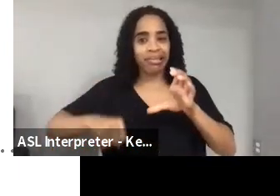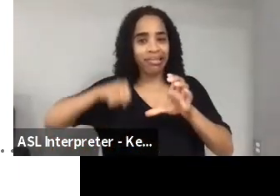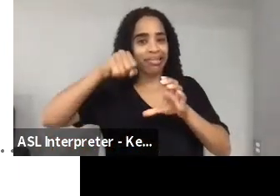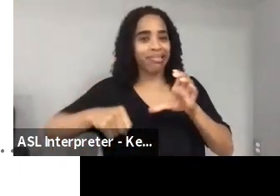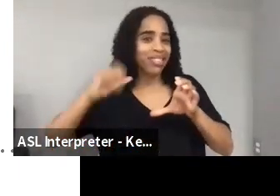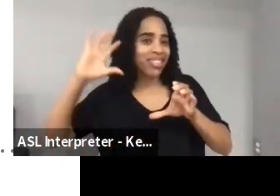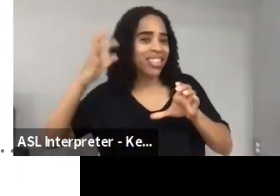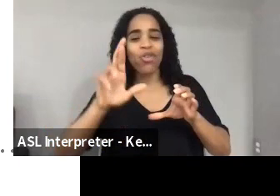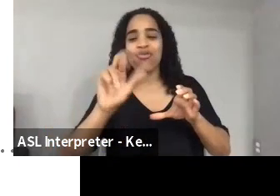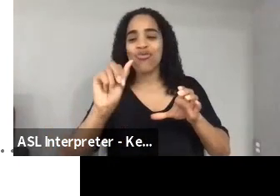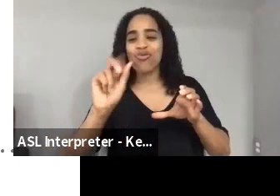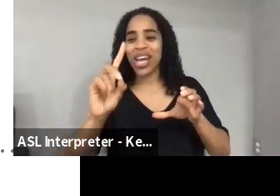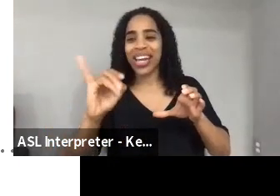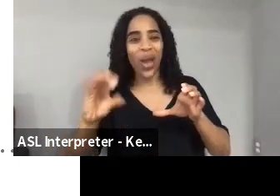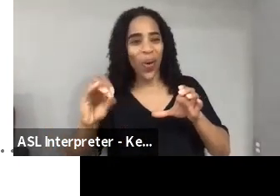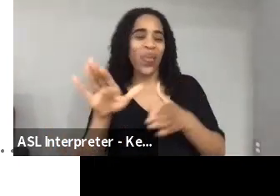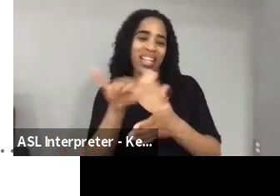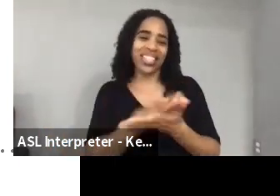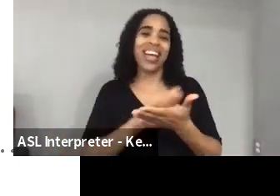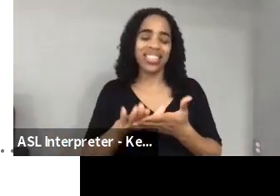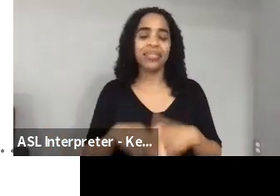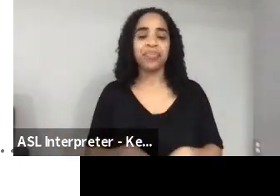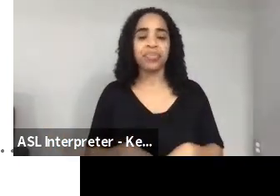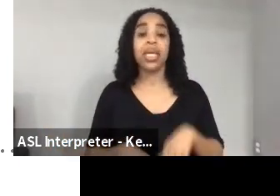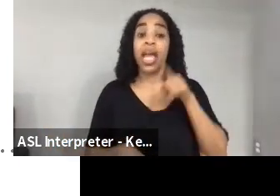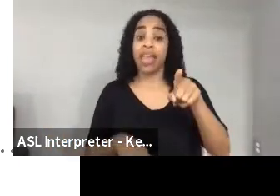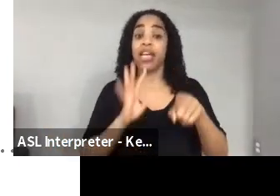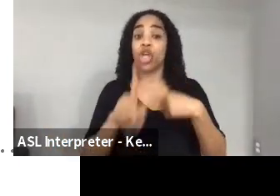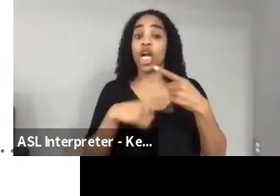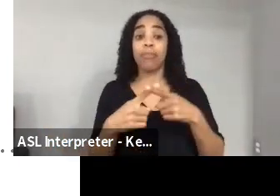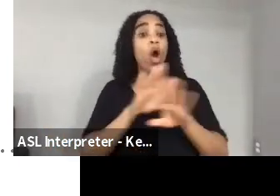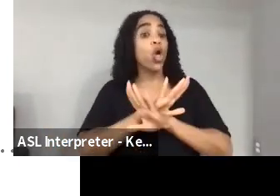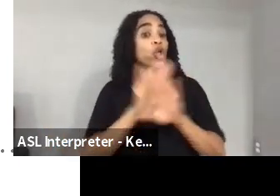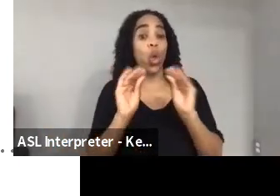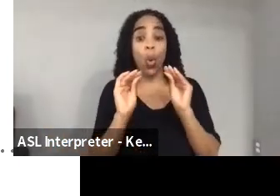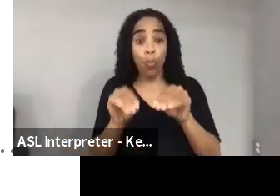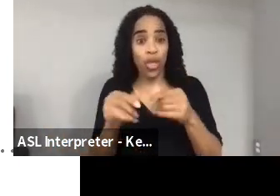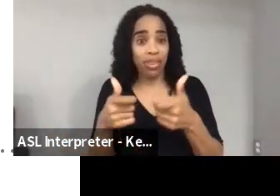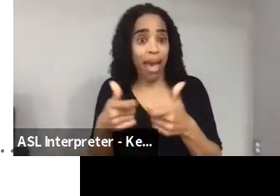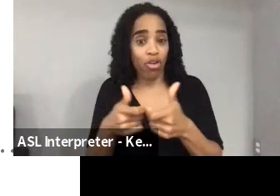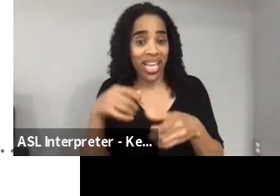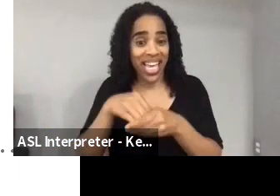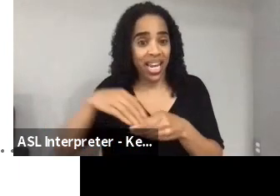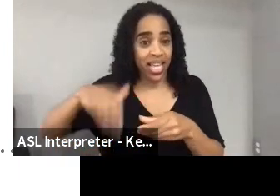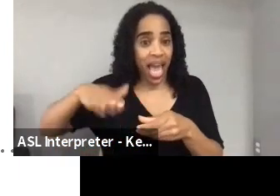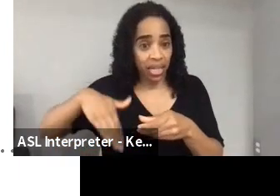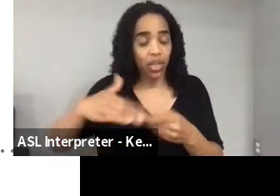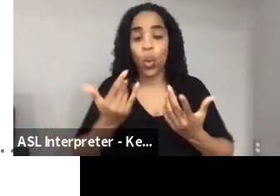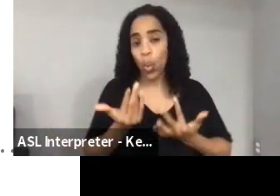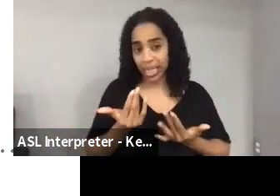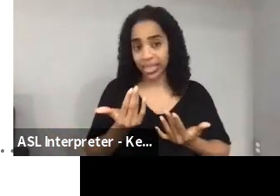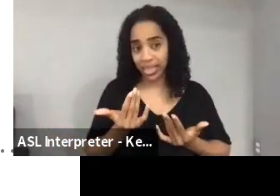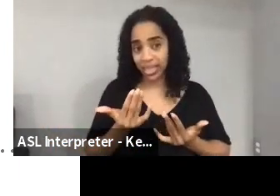nice. And like they said, I liked how they mentioned, don't put the batteries in things. Keep them outside so they